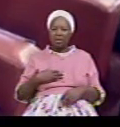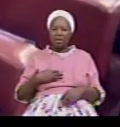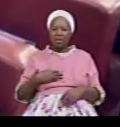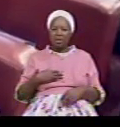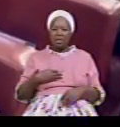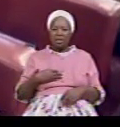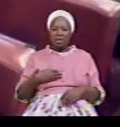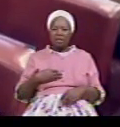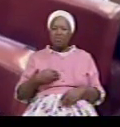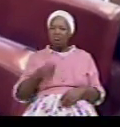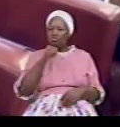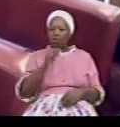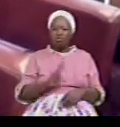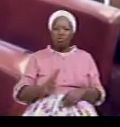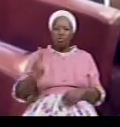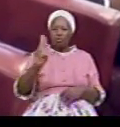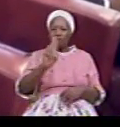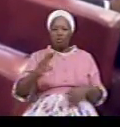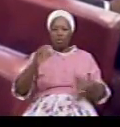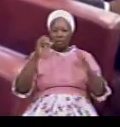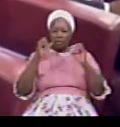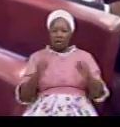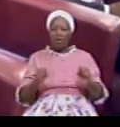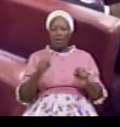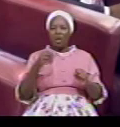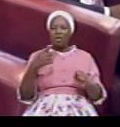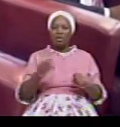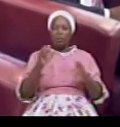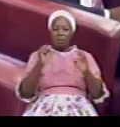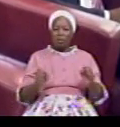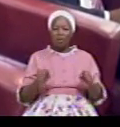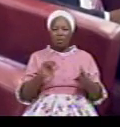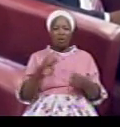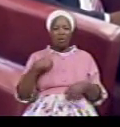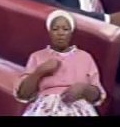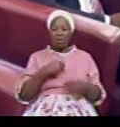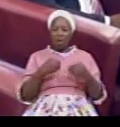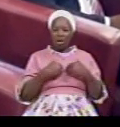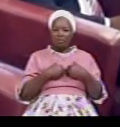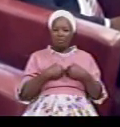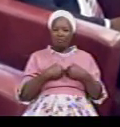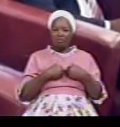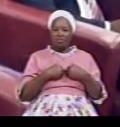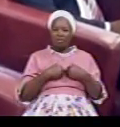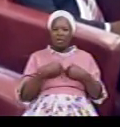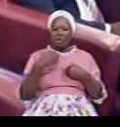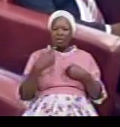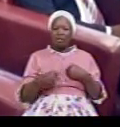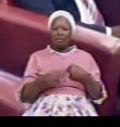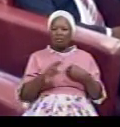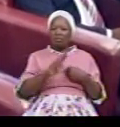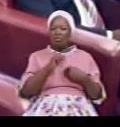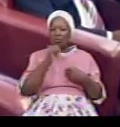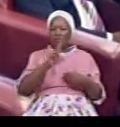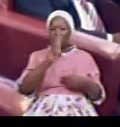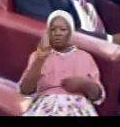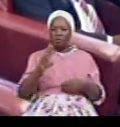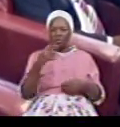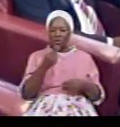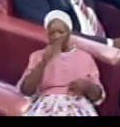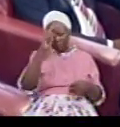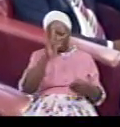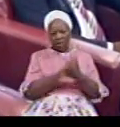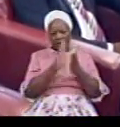underutilized power. The power we have, underutilized. The believer's increasing